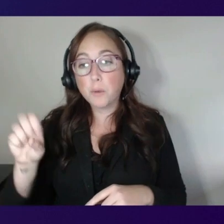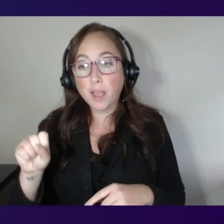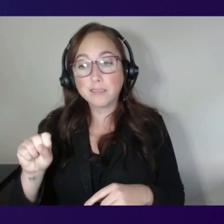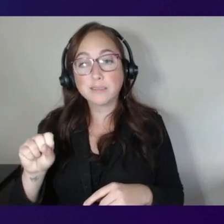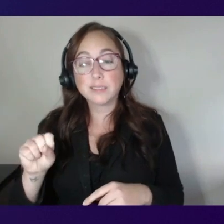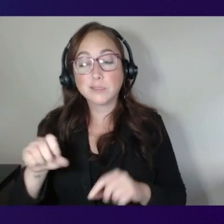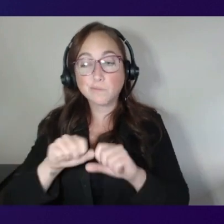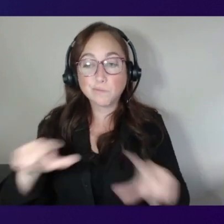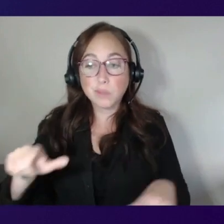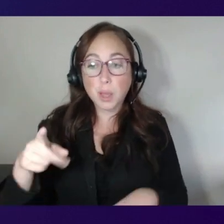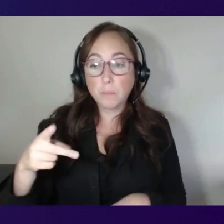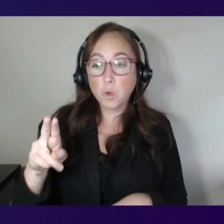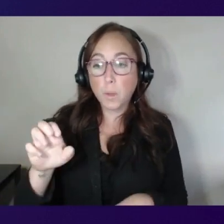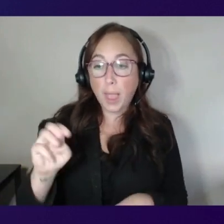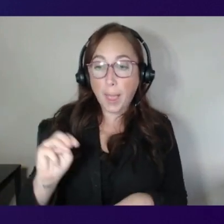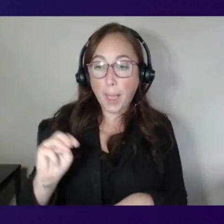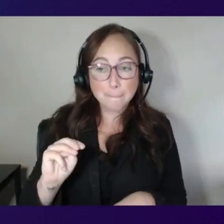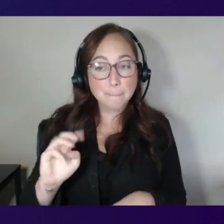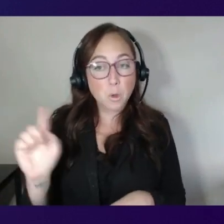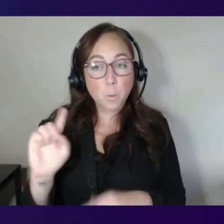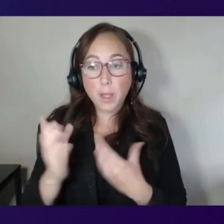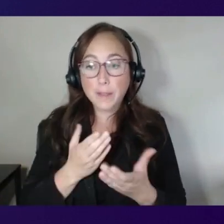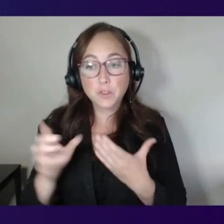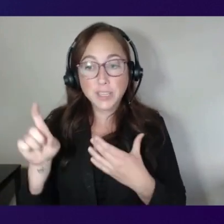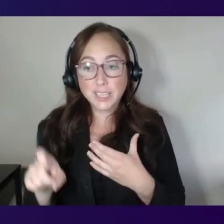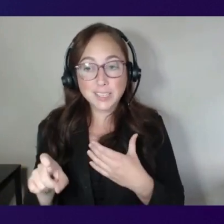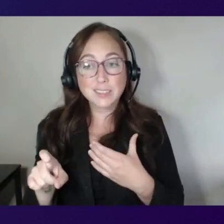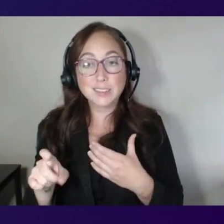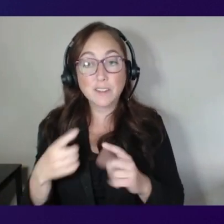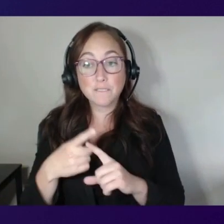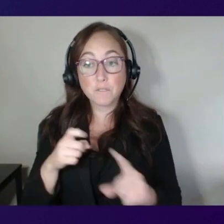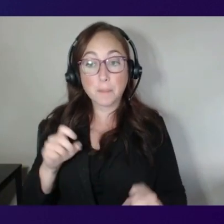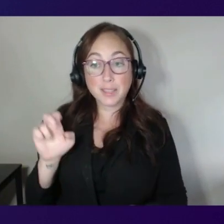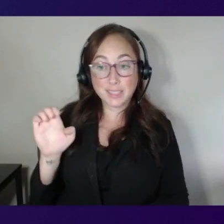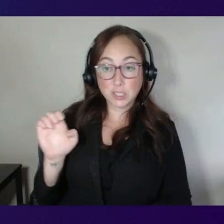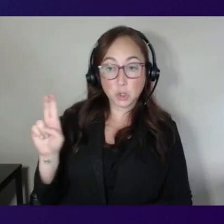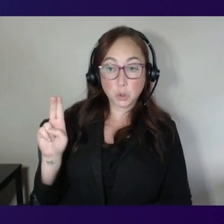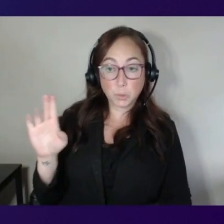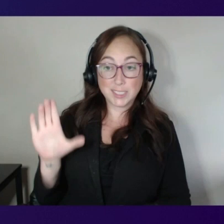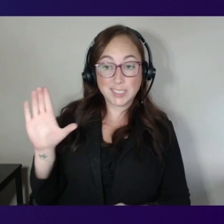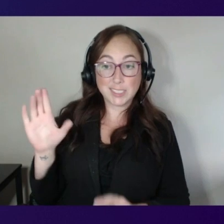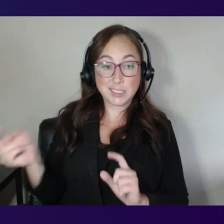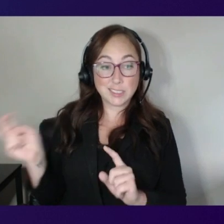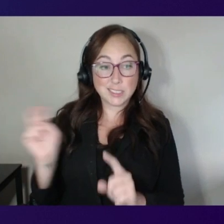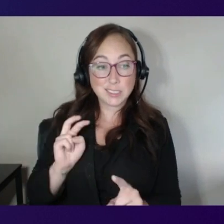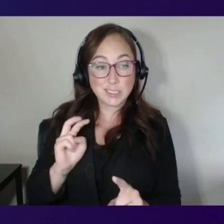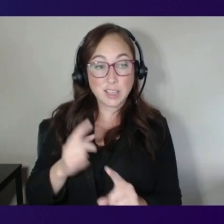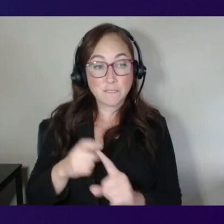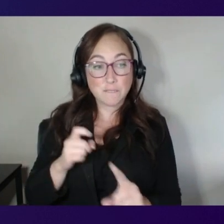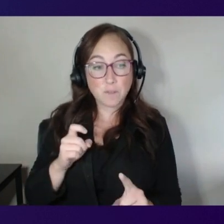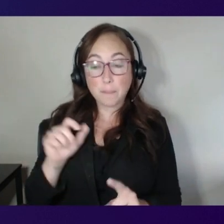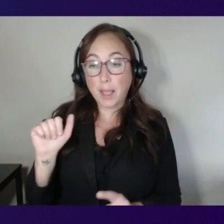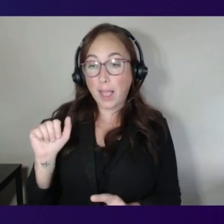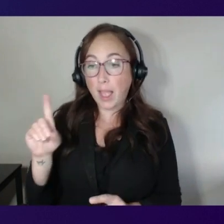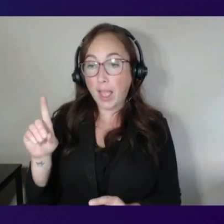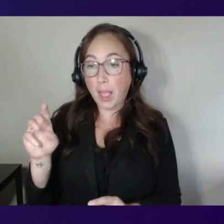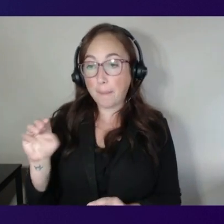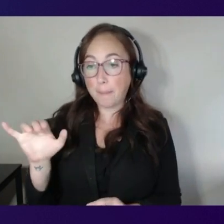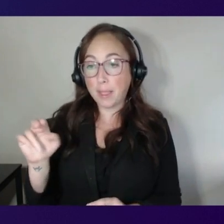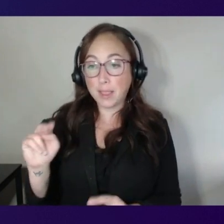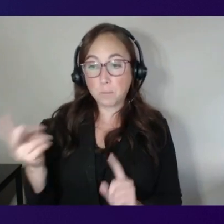on-prem or wherever they really need to. And from an end user's perspective and from an admin perspective, there's really no